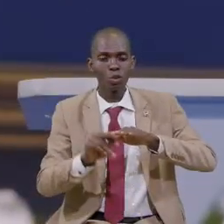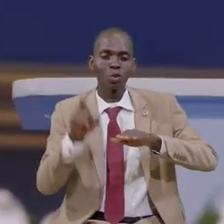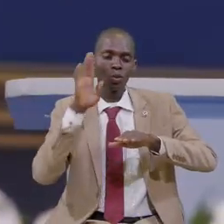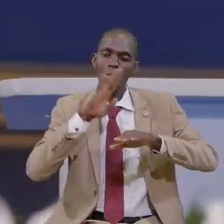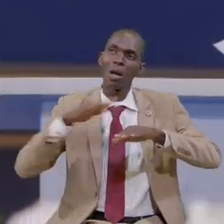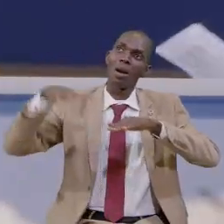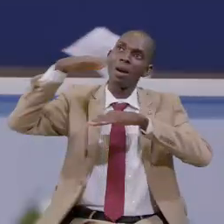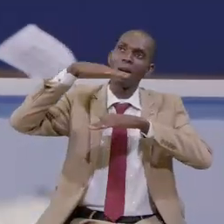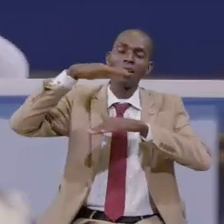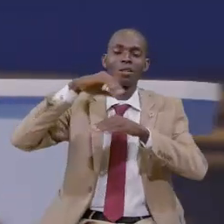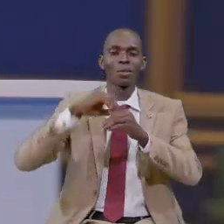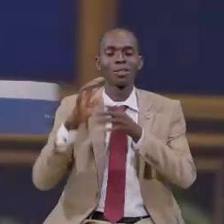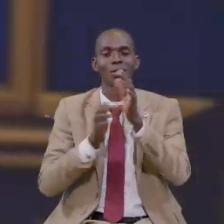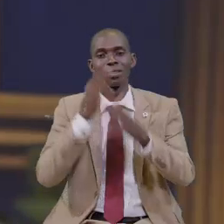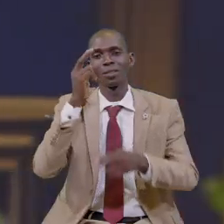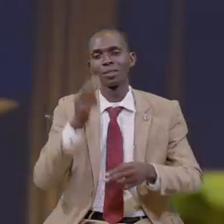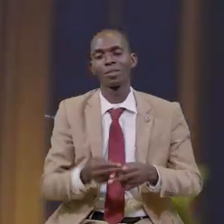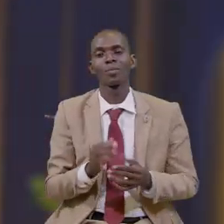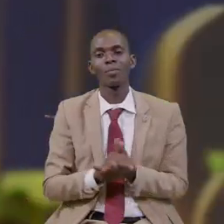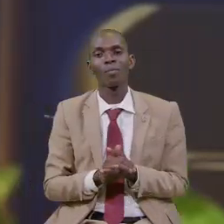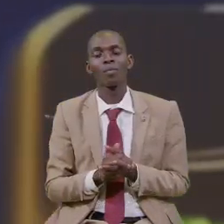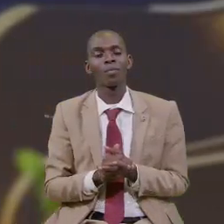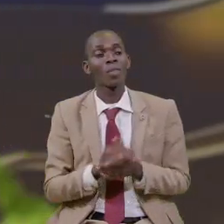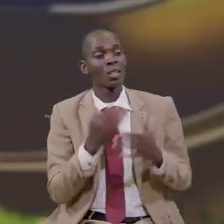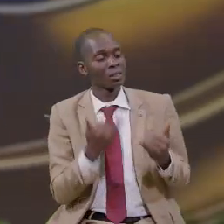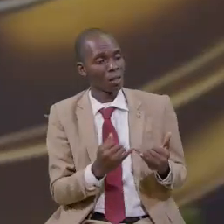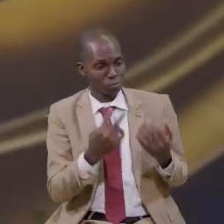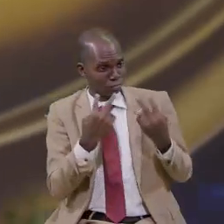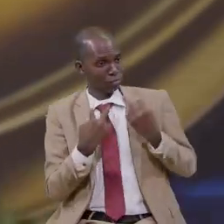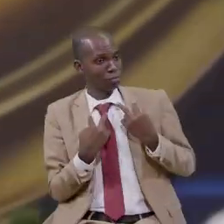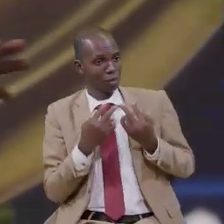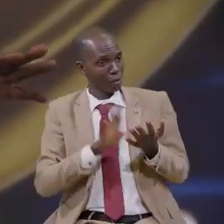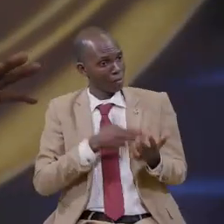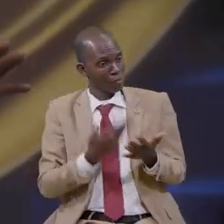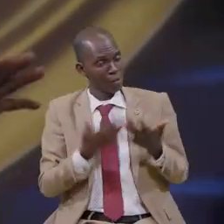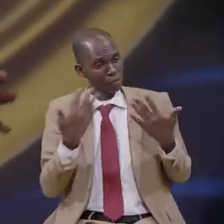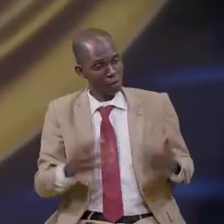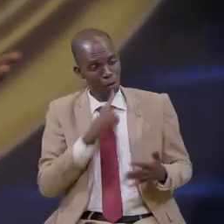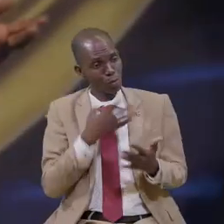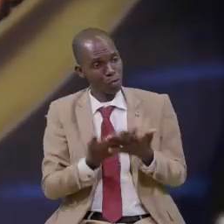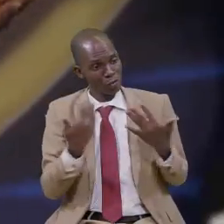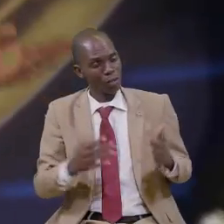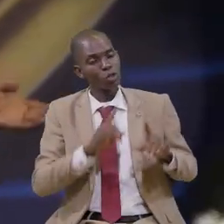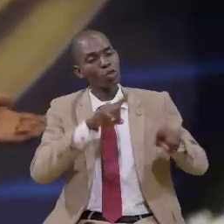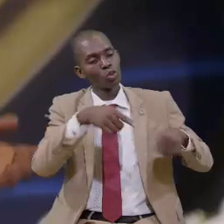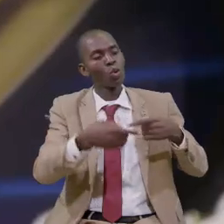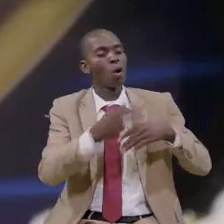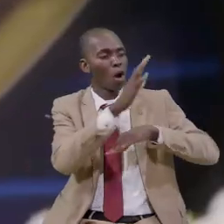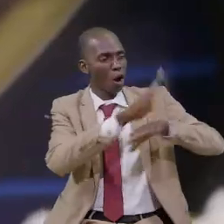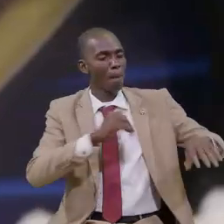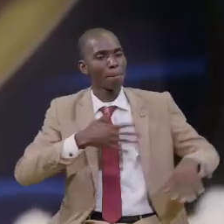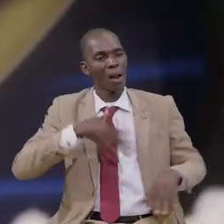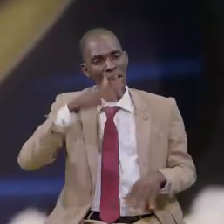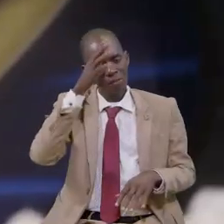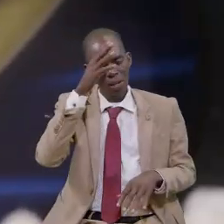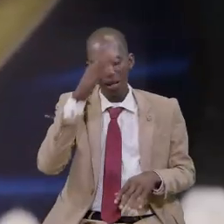name. Go call my father. And he sent chariots and food. And when the father saw